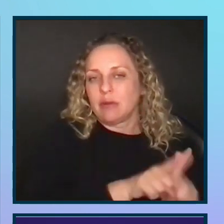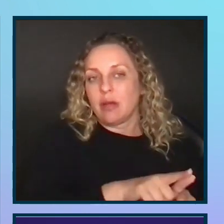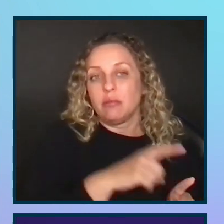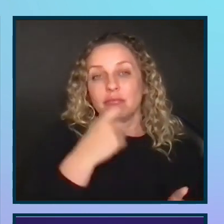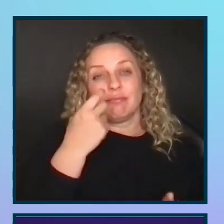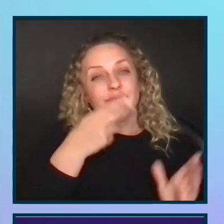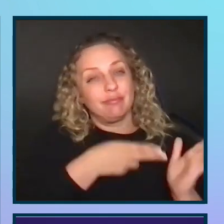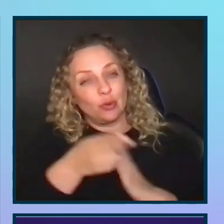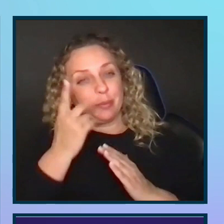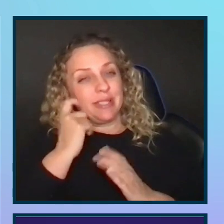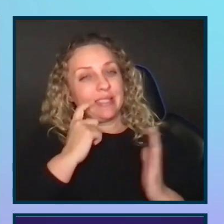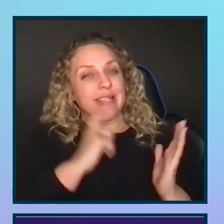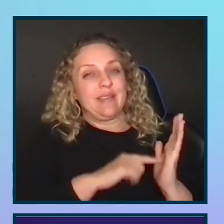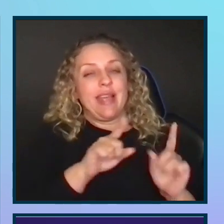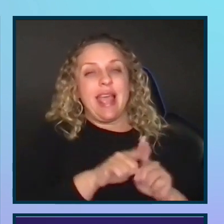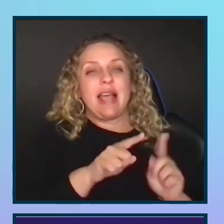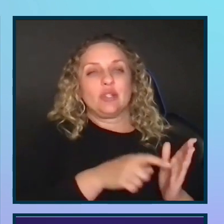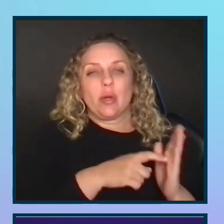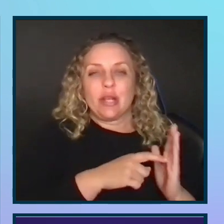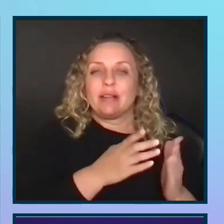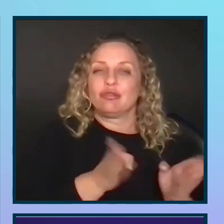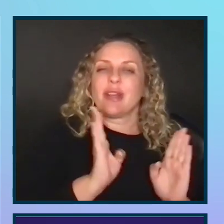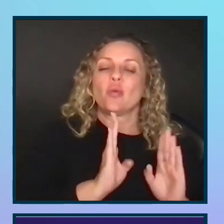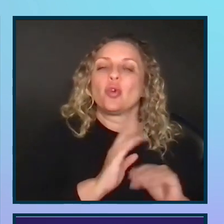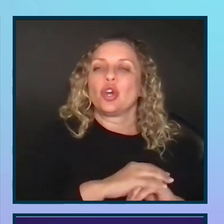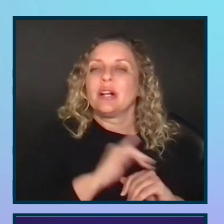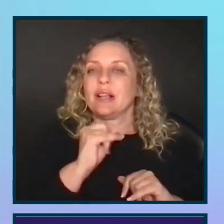identification as a criterion in general, is